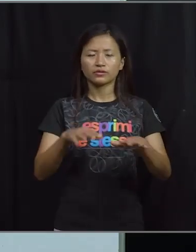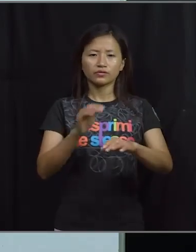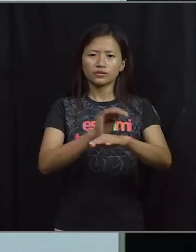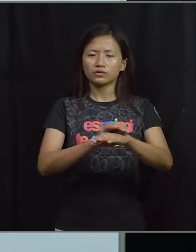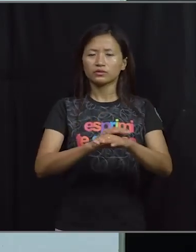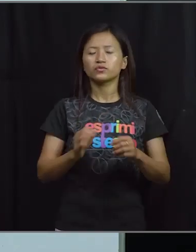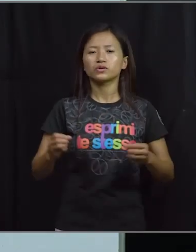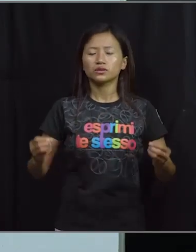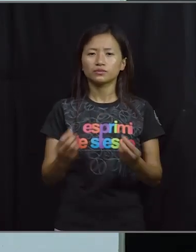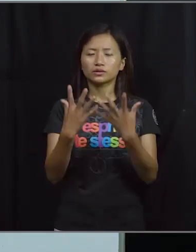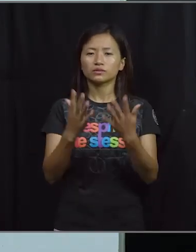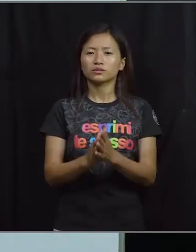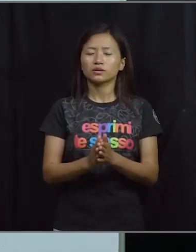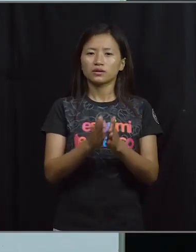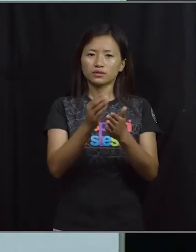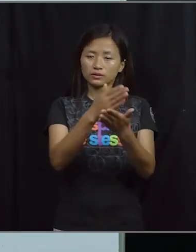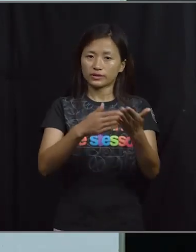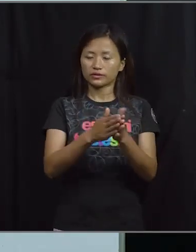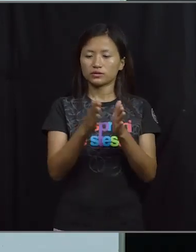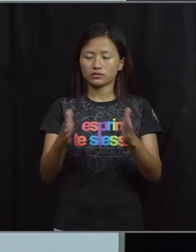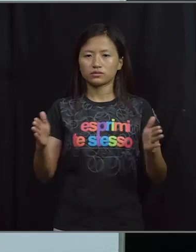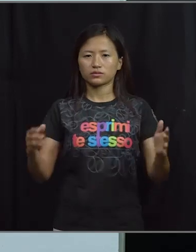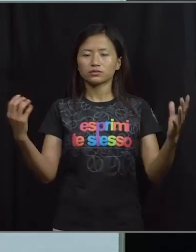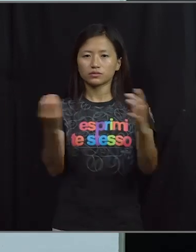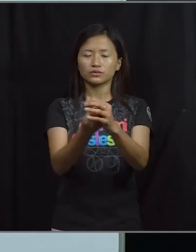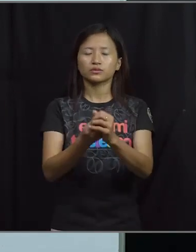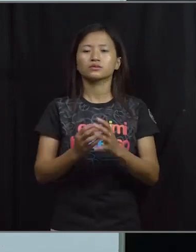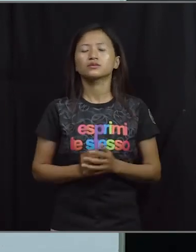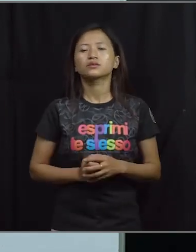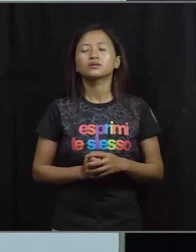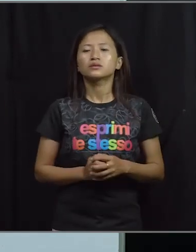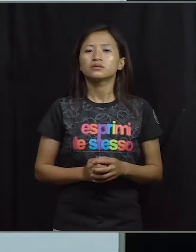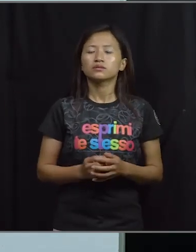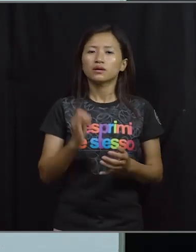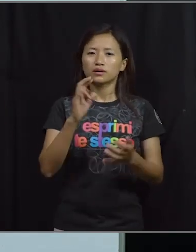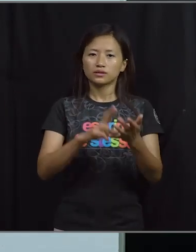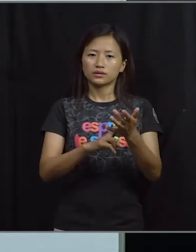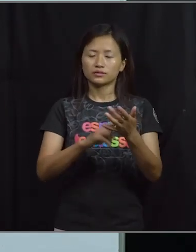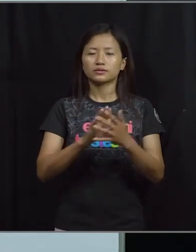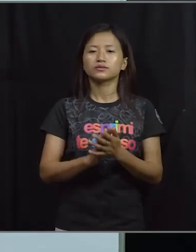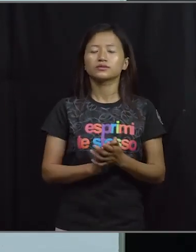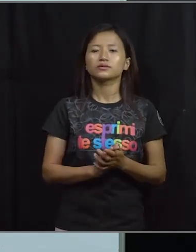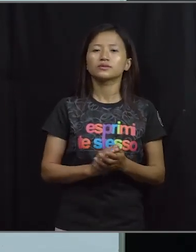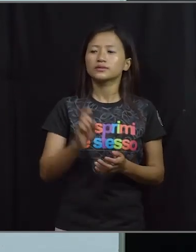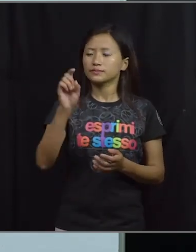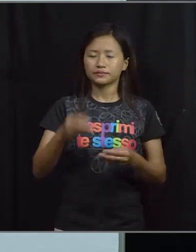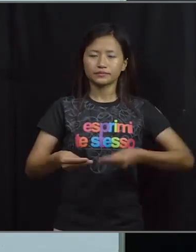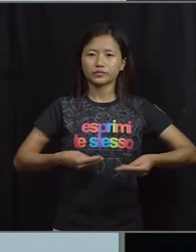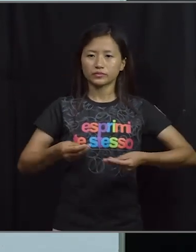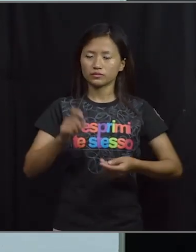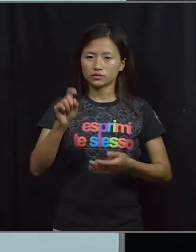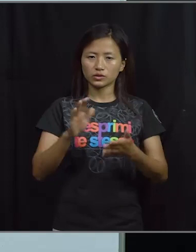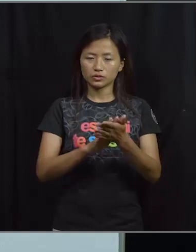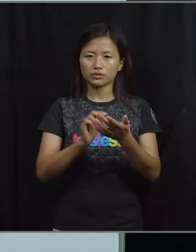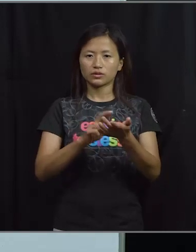are divided into certain groups or certain categories. That is initiative. An entrepreneur needs to be initiative.